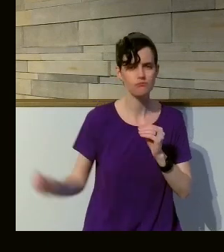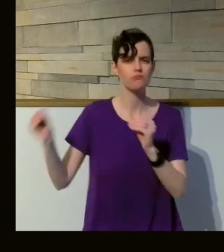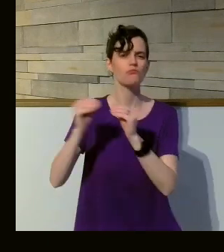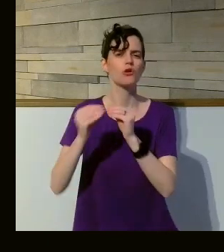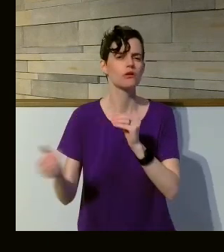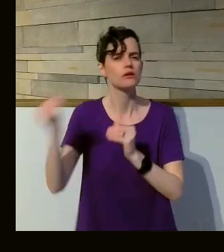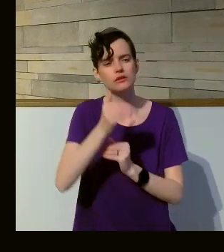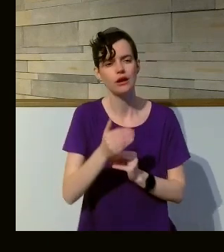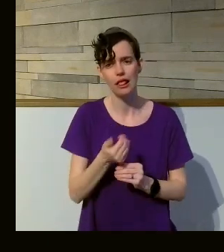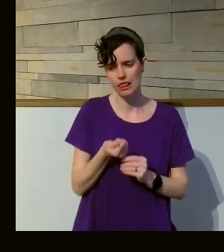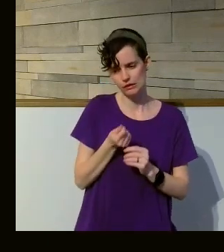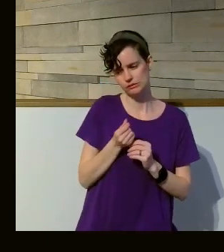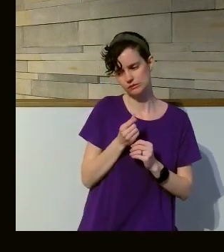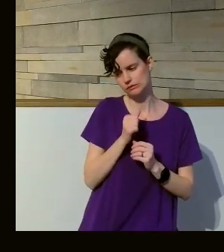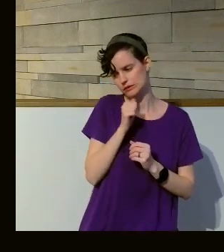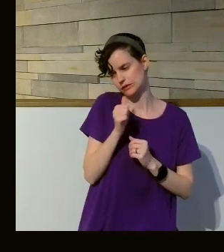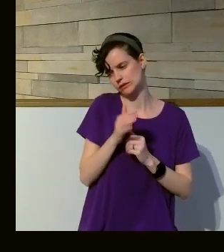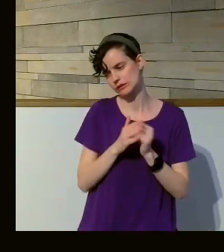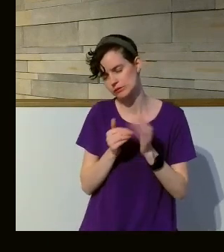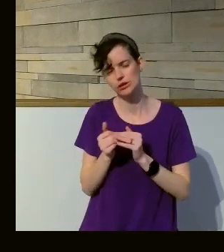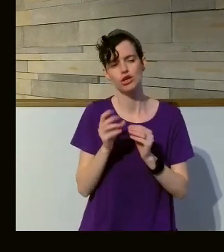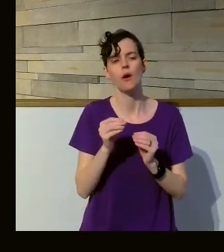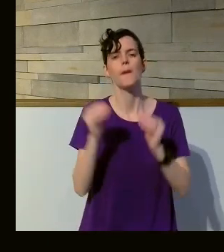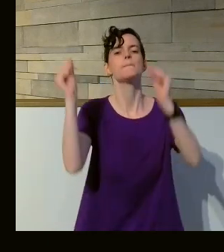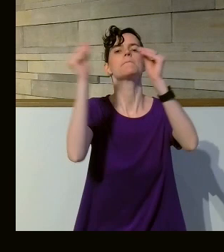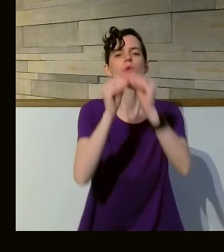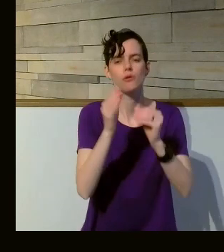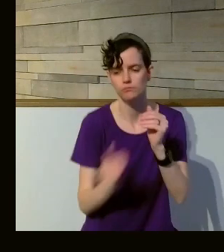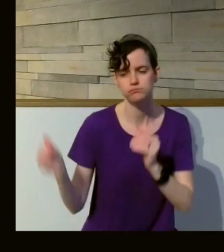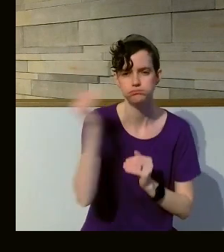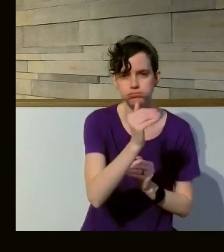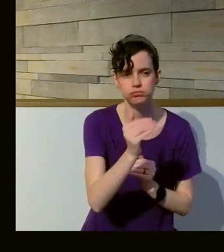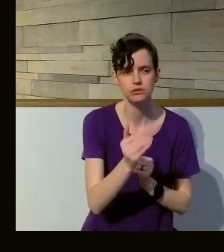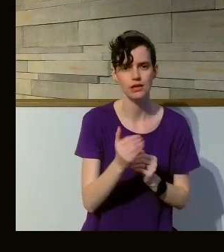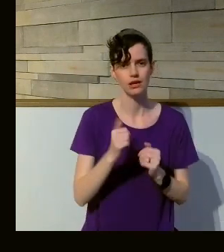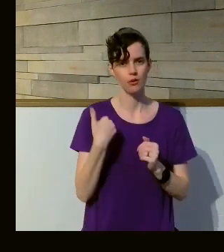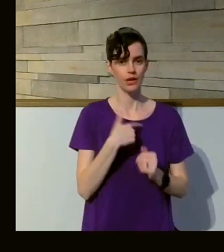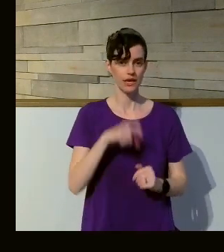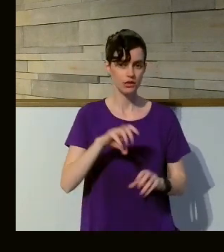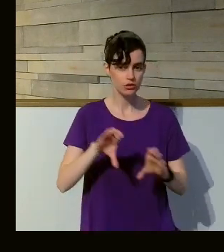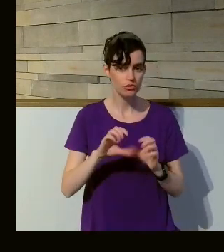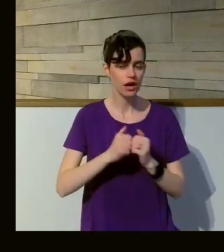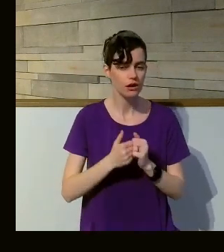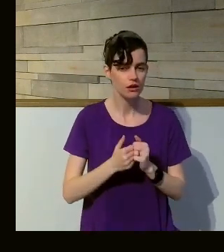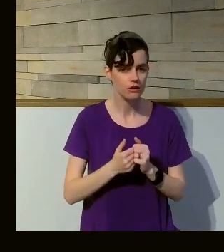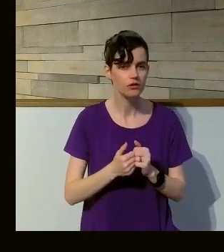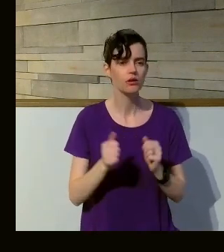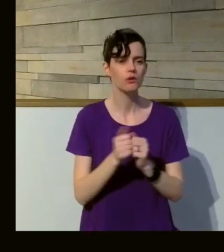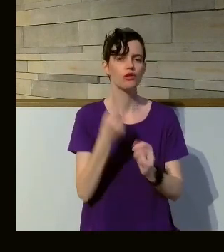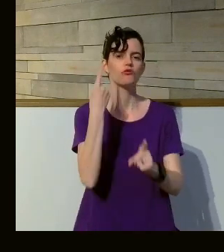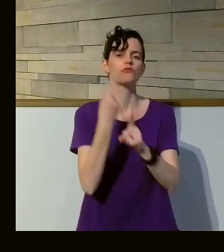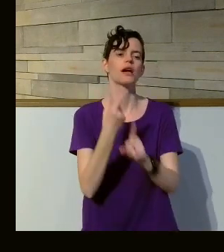what's a little inconvenient. The extra. And we have to do it, folks, hear this. We have to do it with the